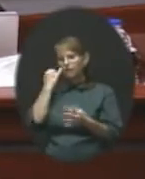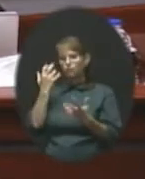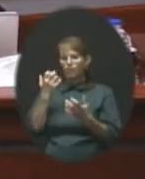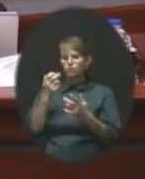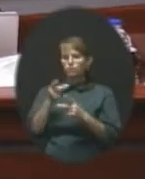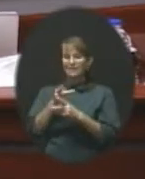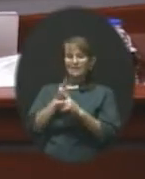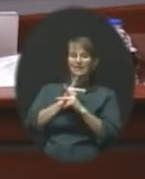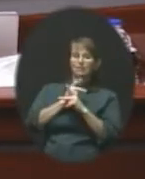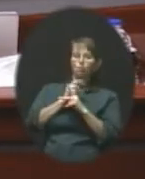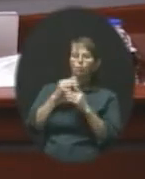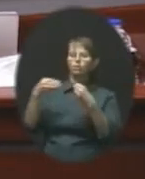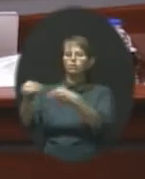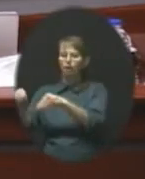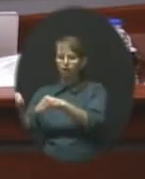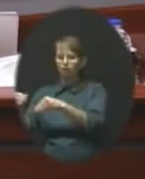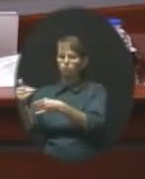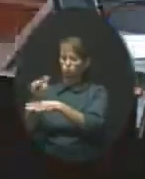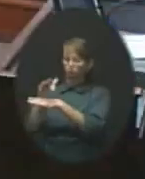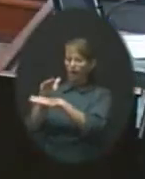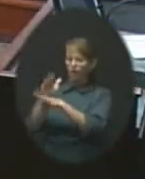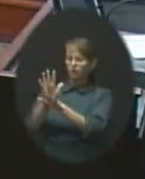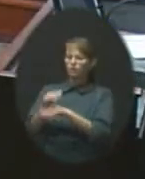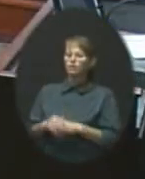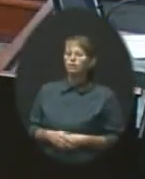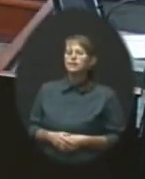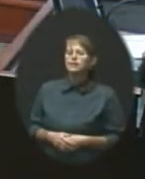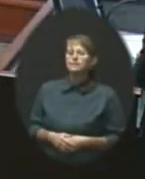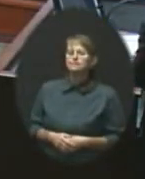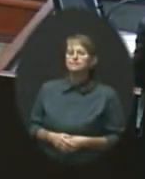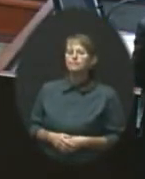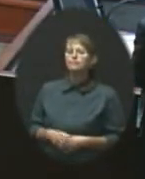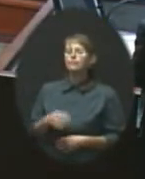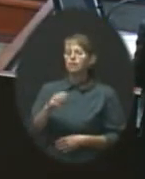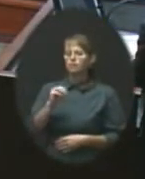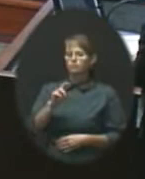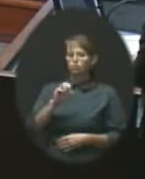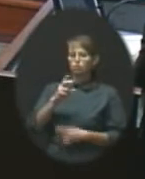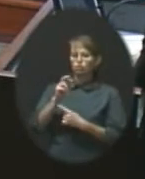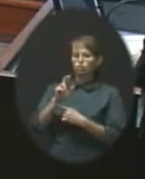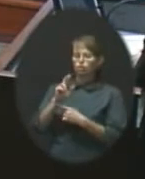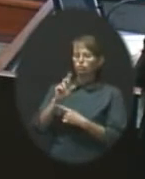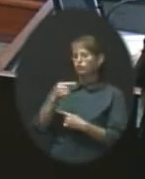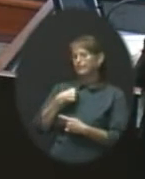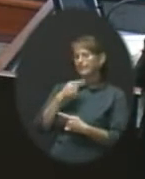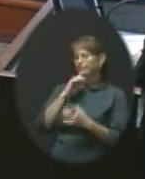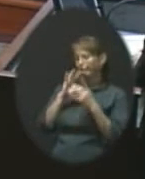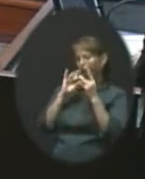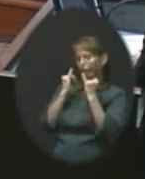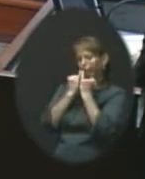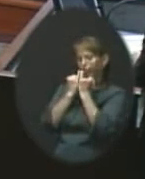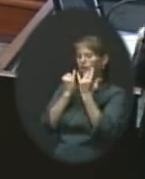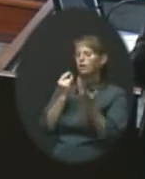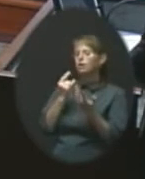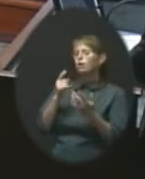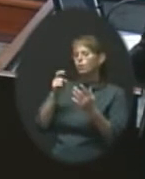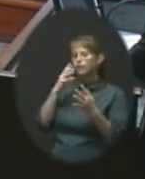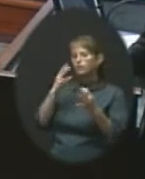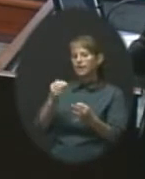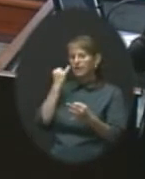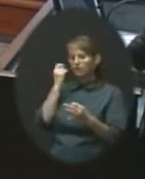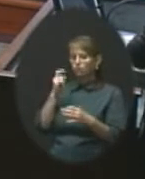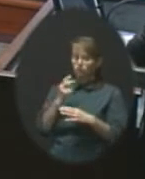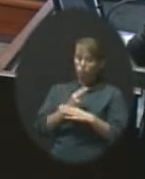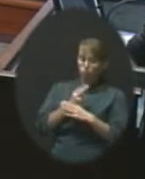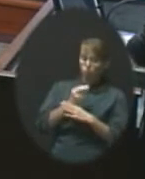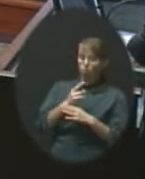would be something that either we need to, and this is just me talking at this point, either we need to decide that we're going to use this and move forward with it, not knowing exactly